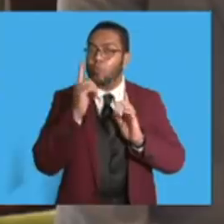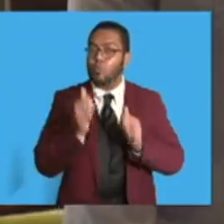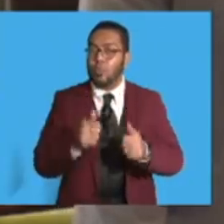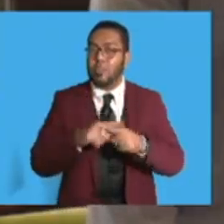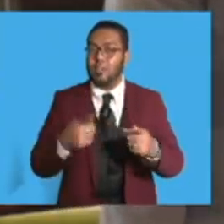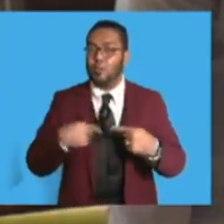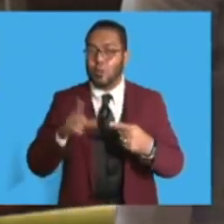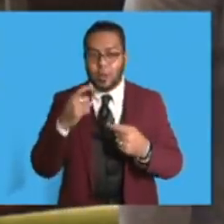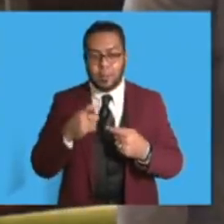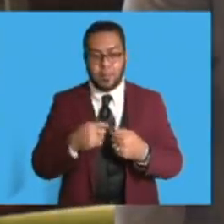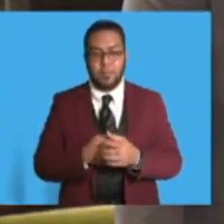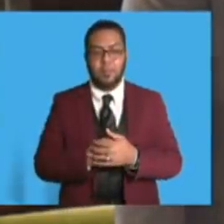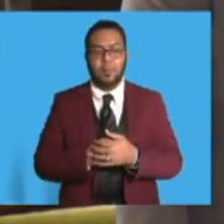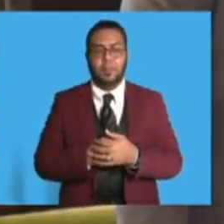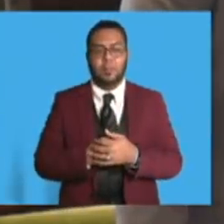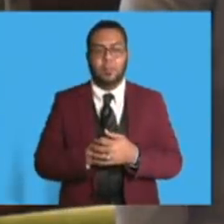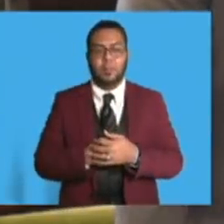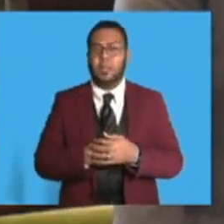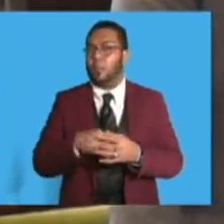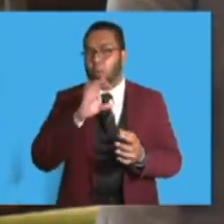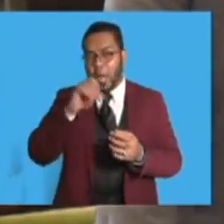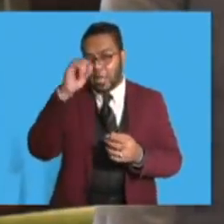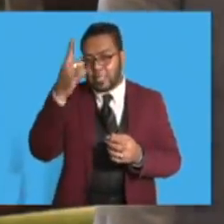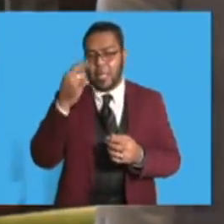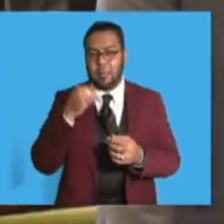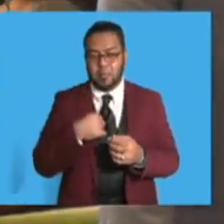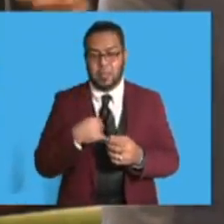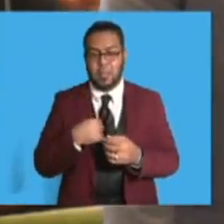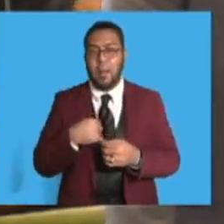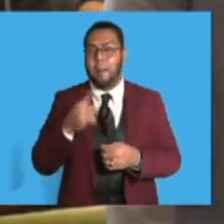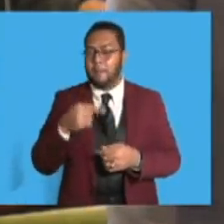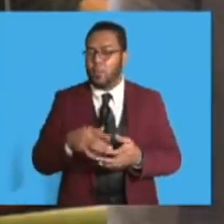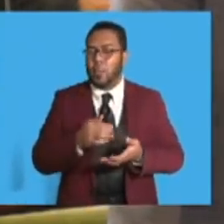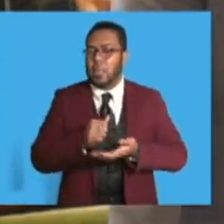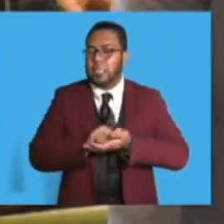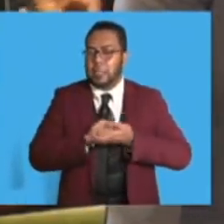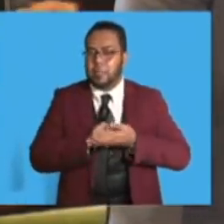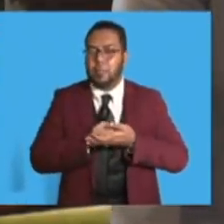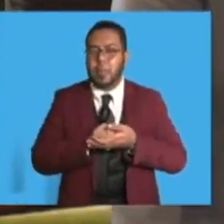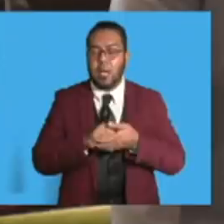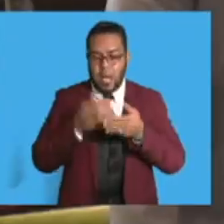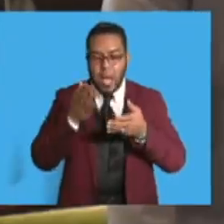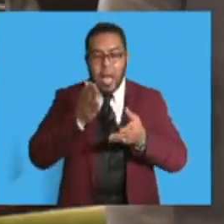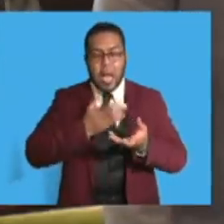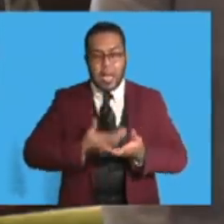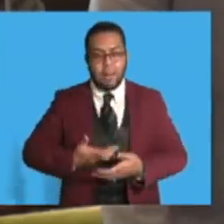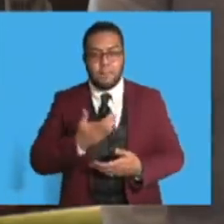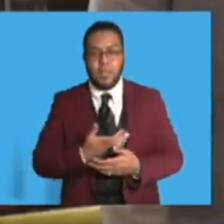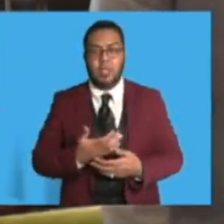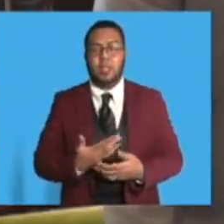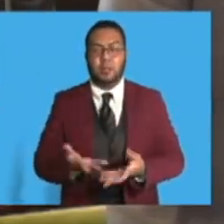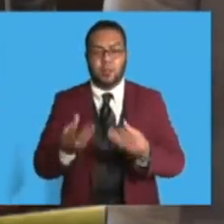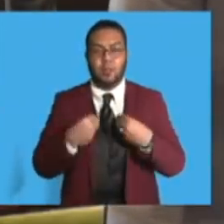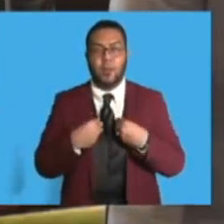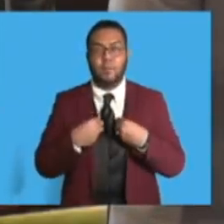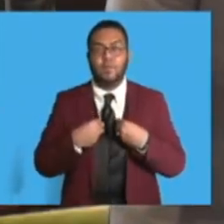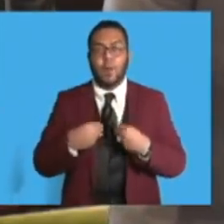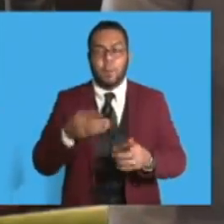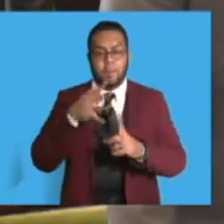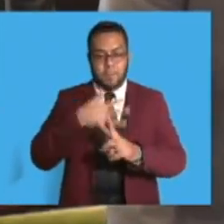thank my children, although they probably, Iman won't understand me, for the deep comfort and distraction they provided for me from public